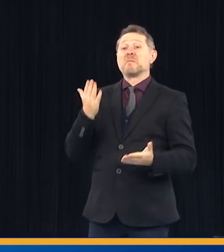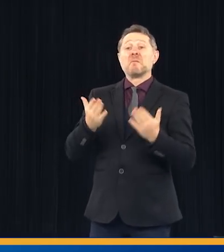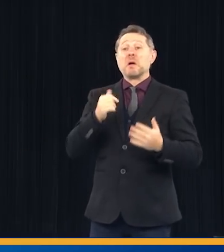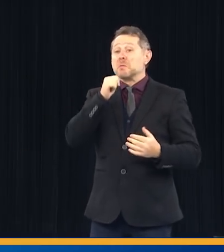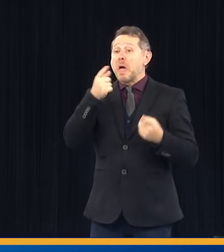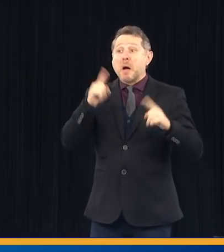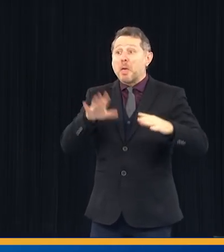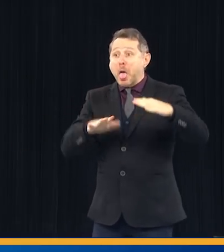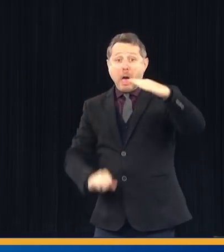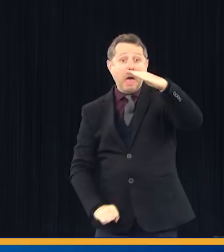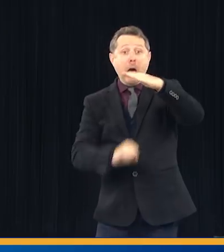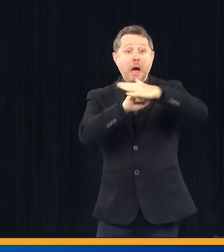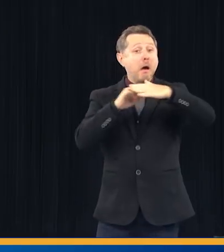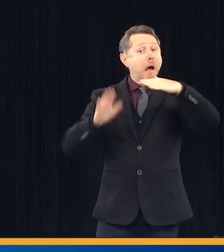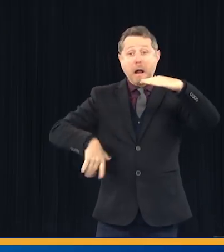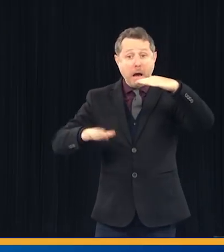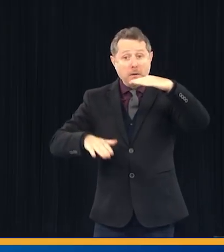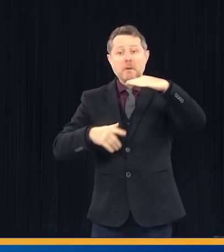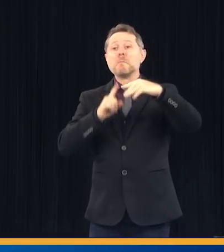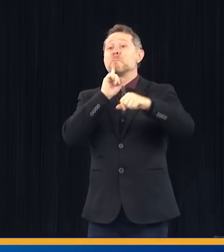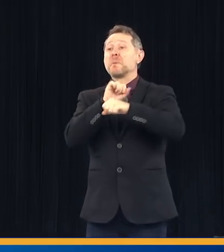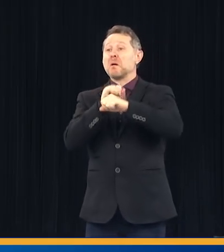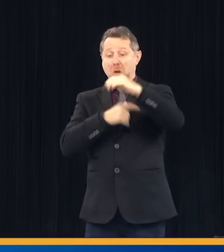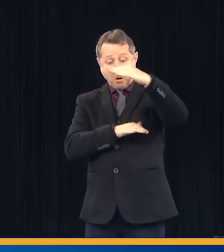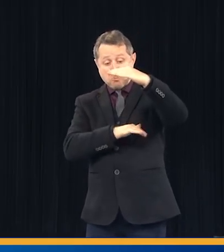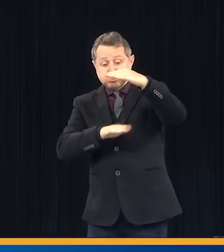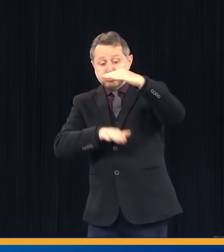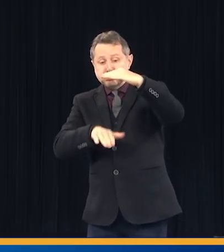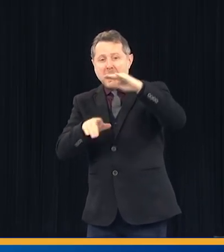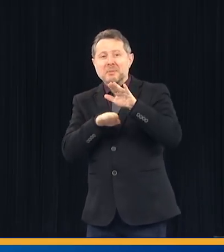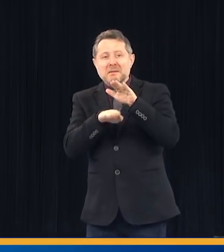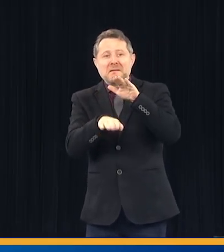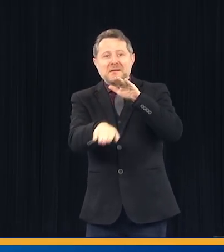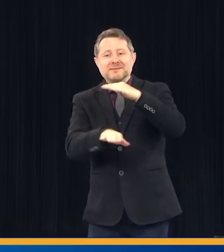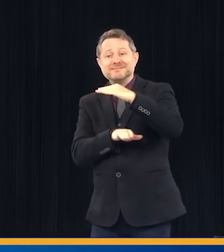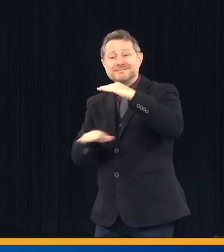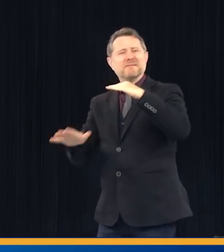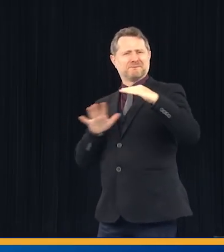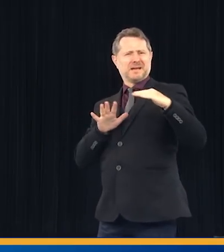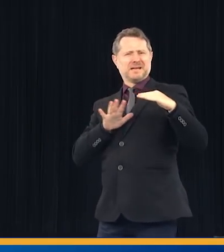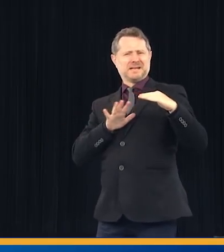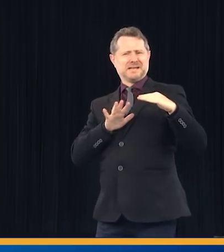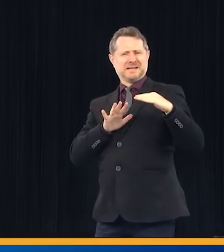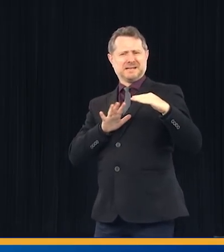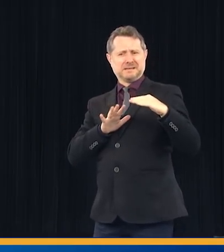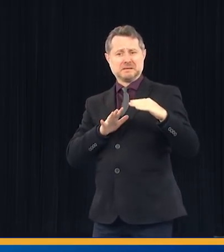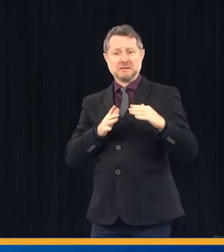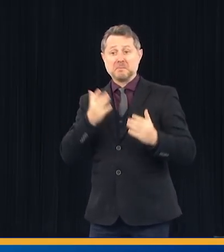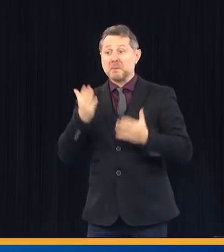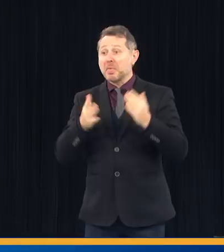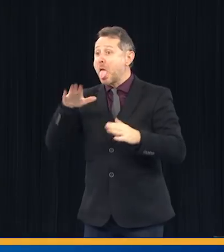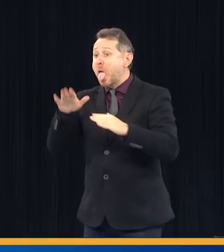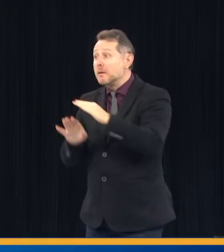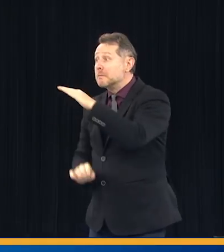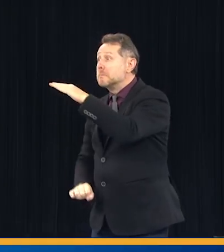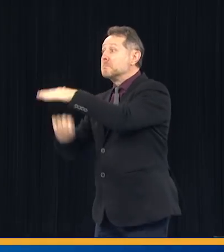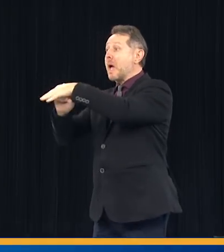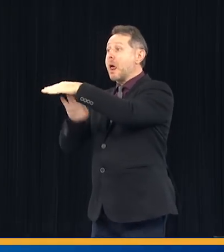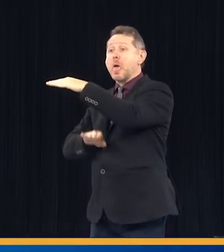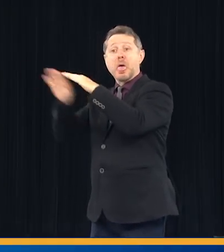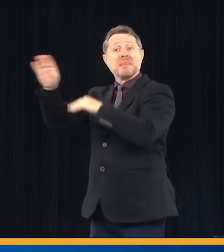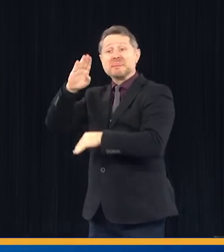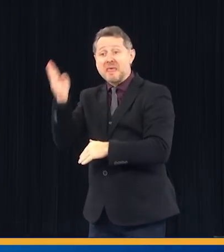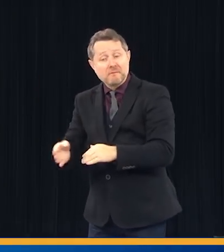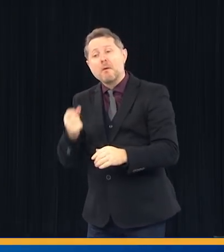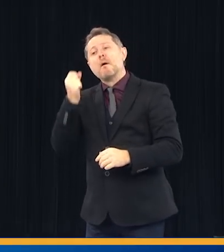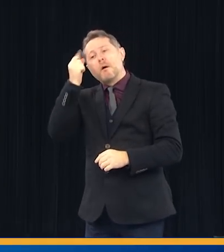we flatten the curve and we slow the infection rate, so we never get to that point. And that's what we're trying to